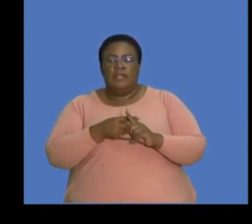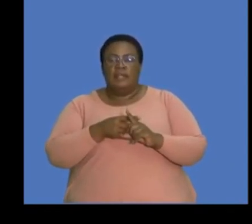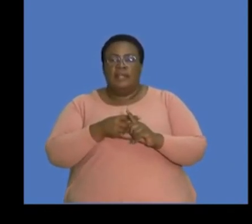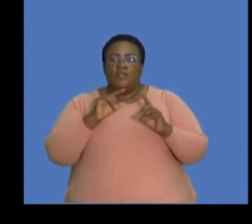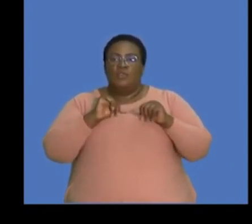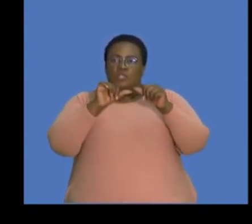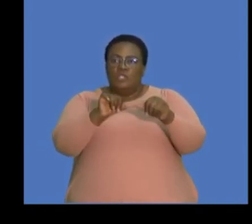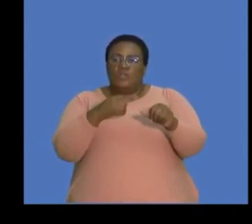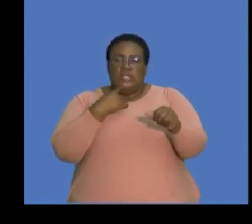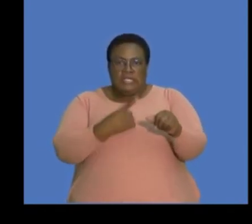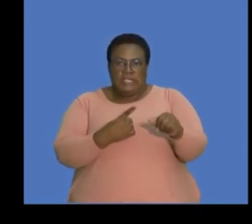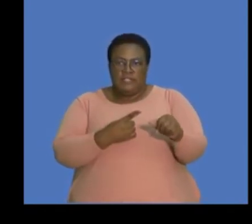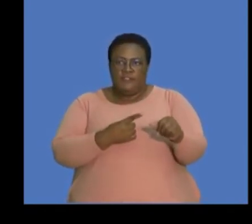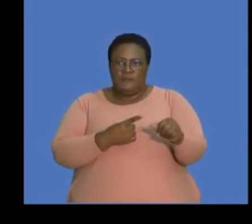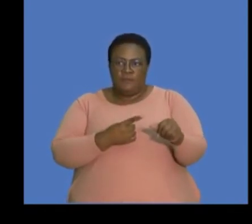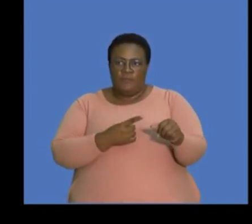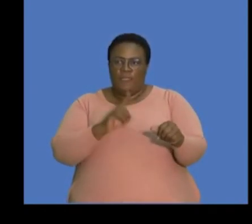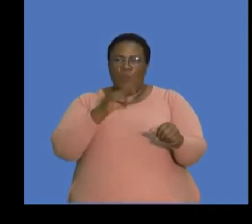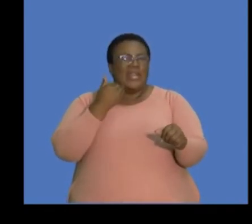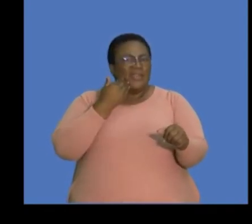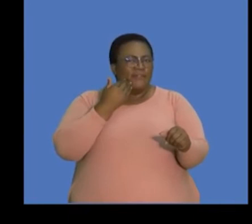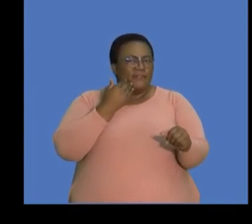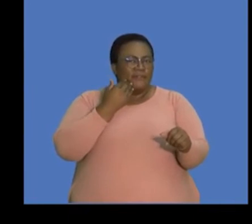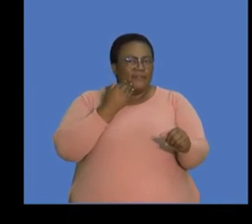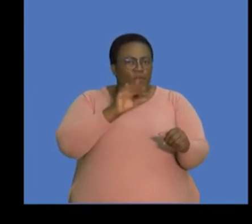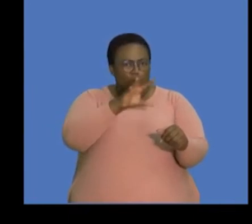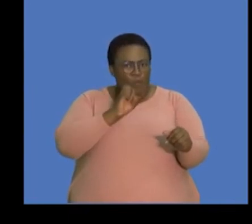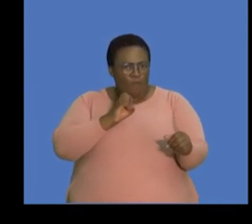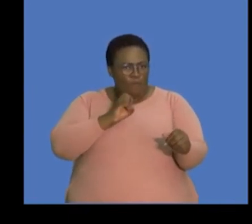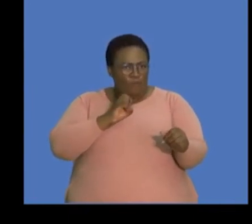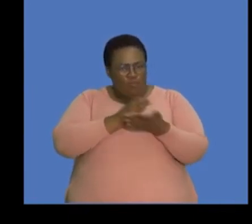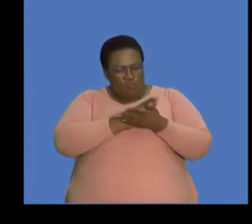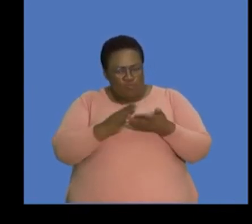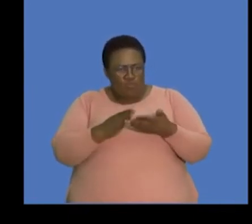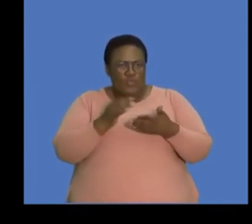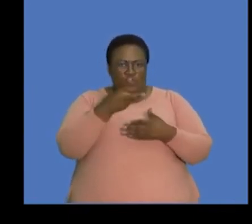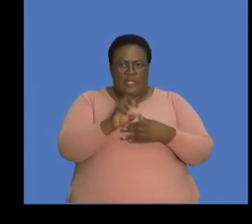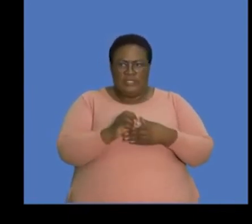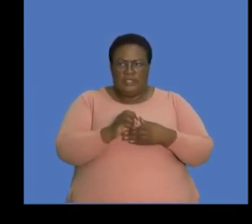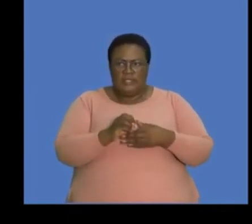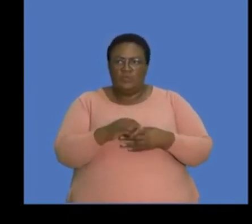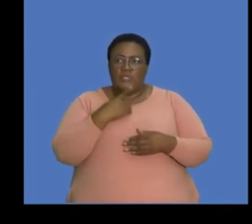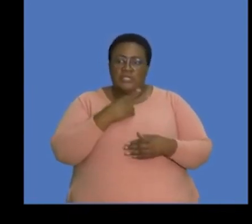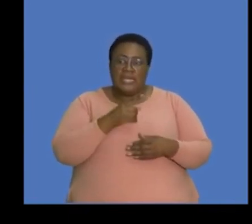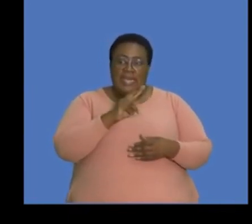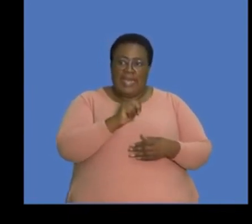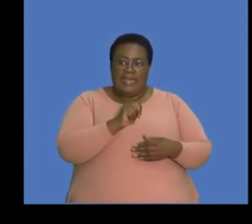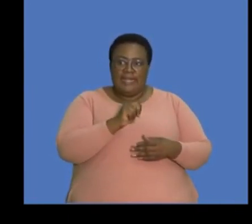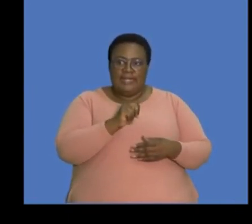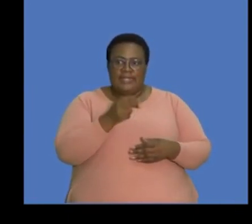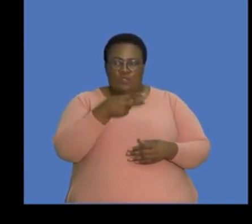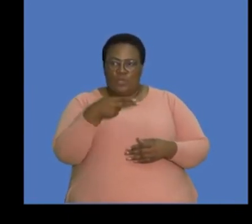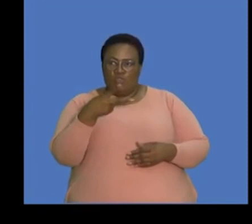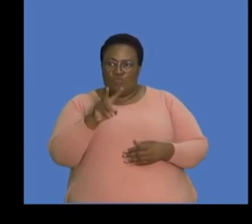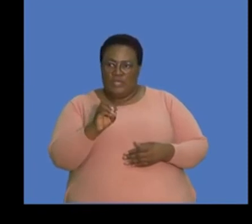it goes further and says here that what if we remove 20 electrons? Now we are saying N is